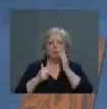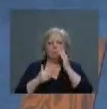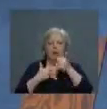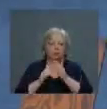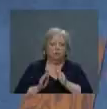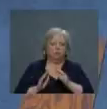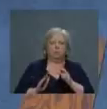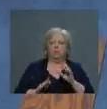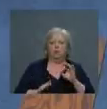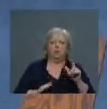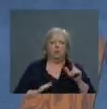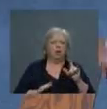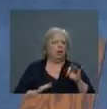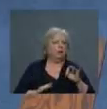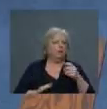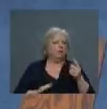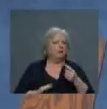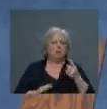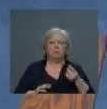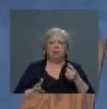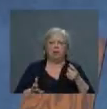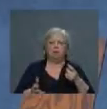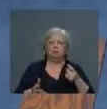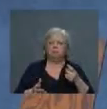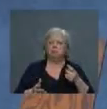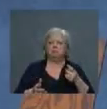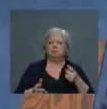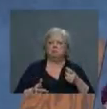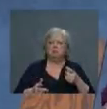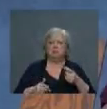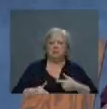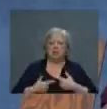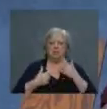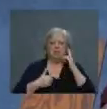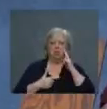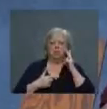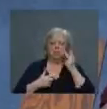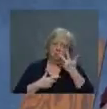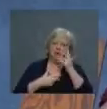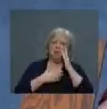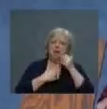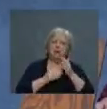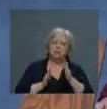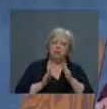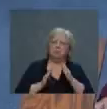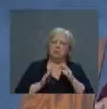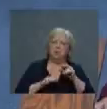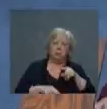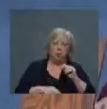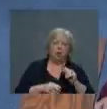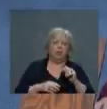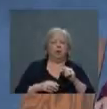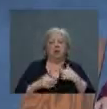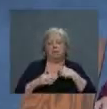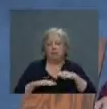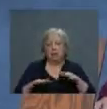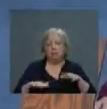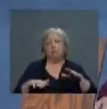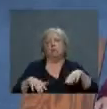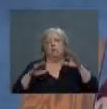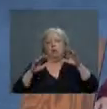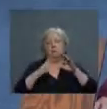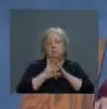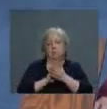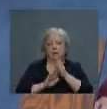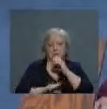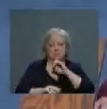couple of kids. They get to be 16. They're going to get cars, and you're going to have four cars, five cars, depending on how many